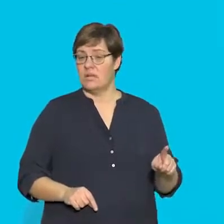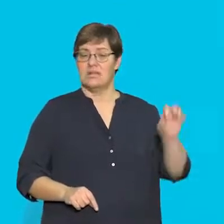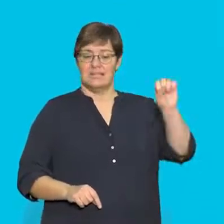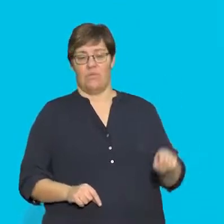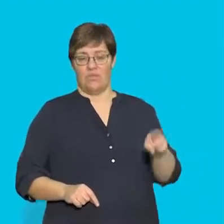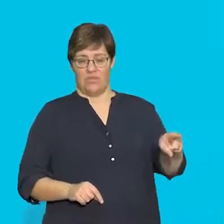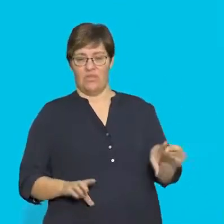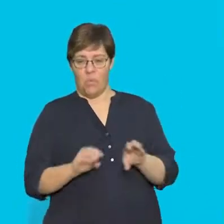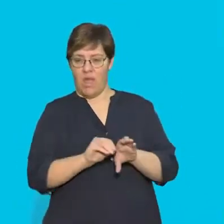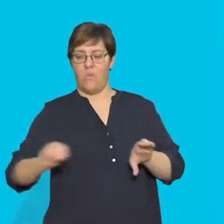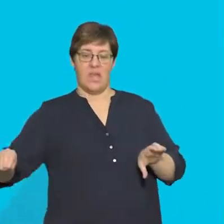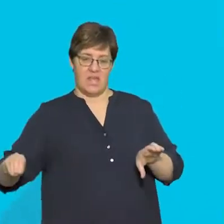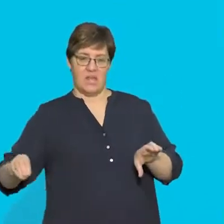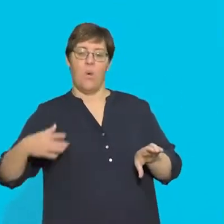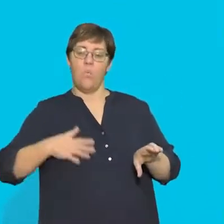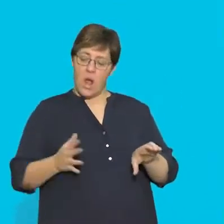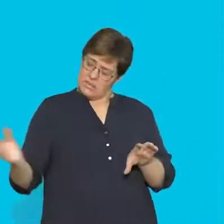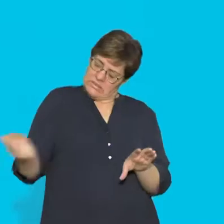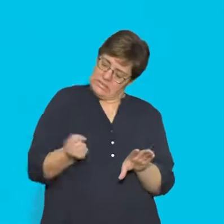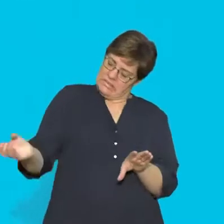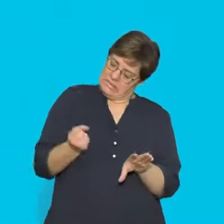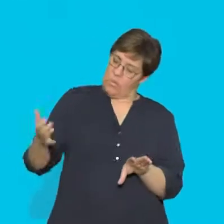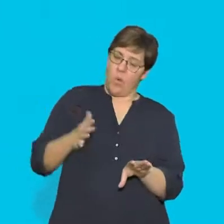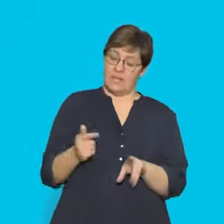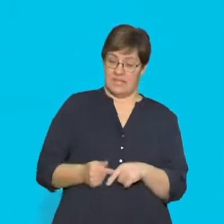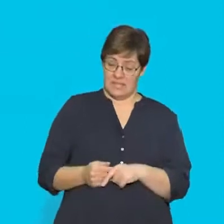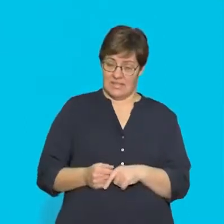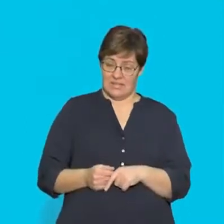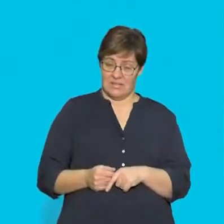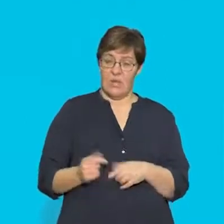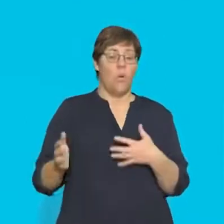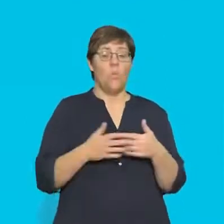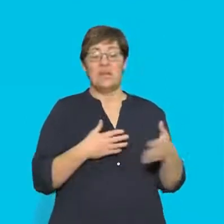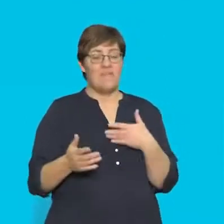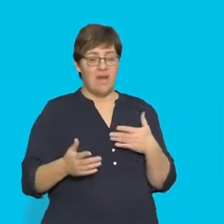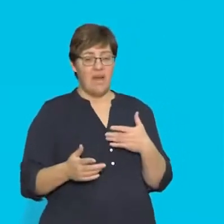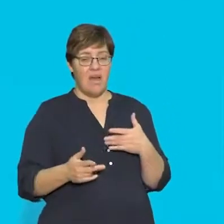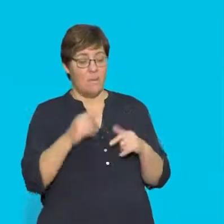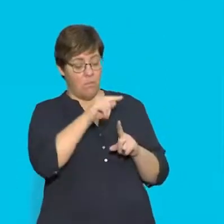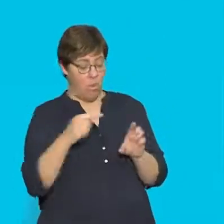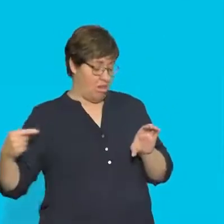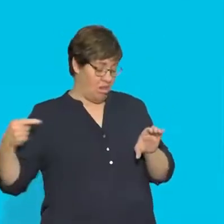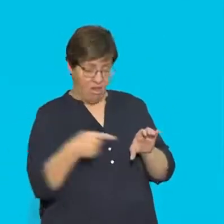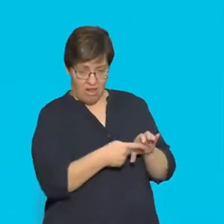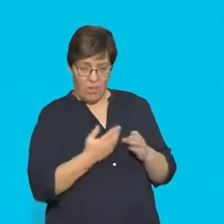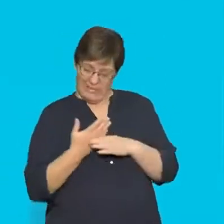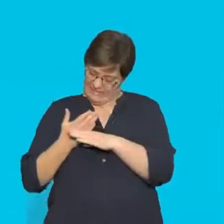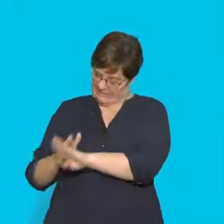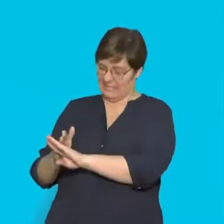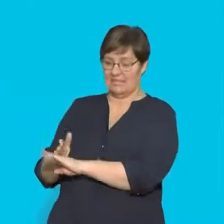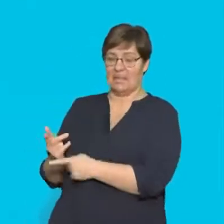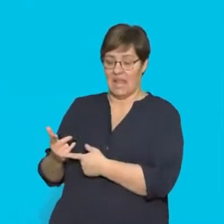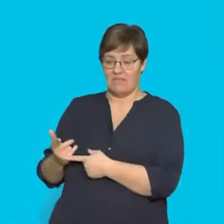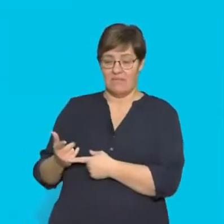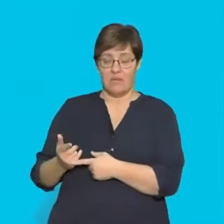South Pole because it wants to pull it back. So whatever the pole coming towards it, it wants to repel. If there's